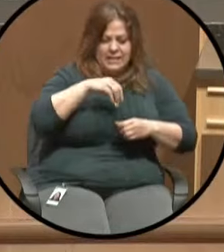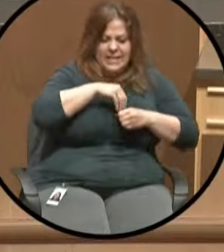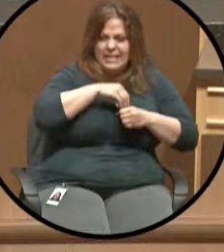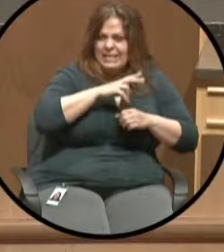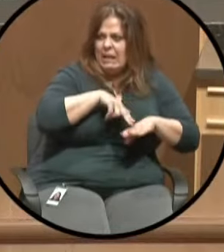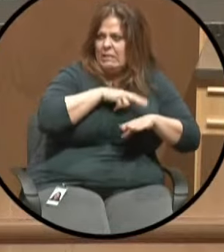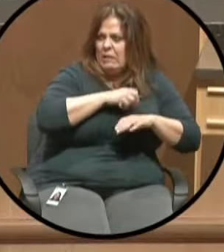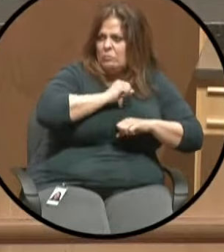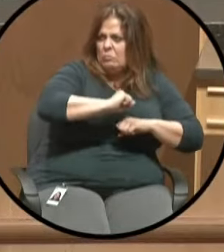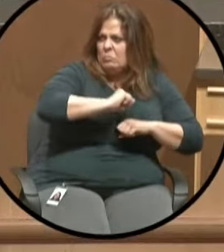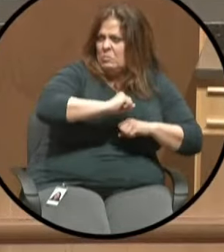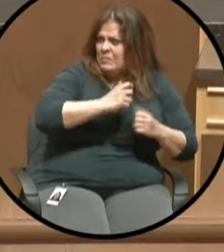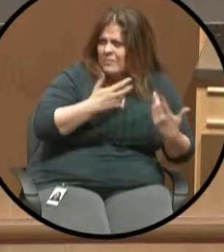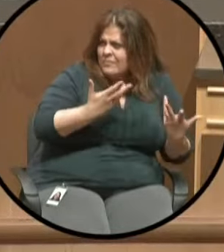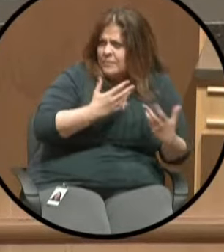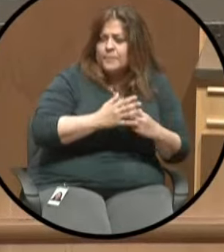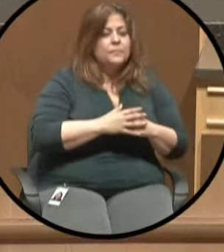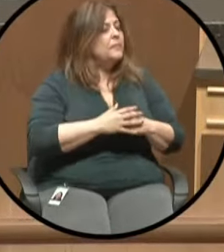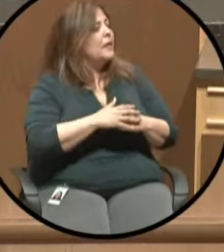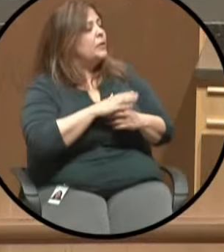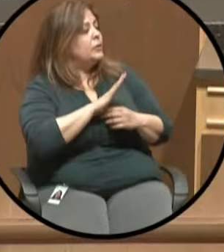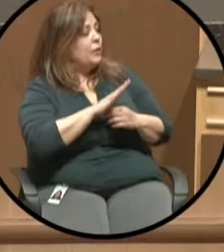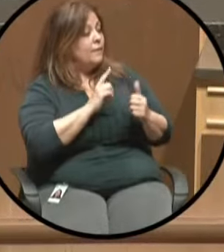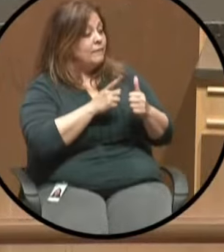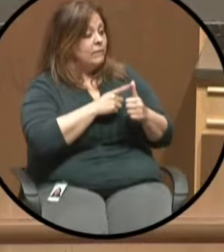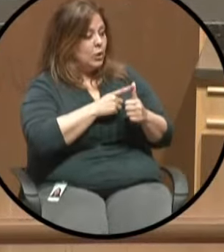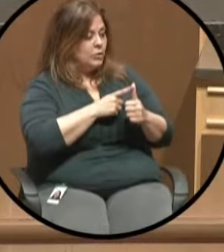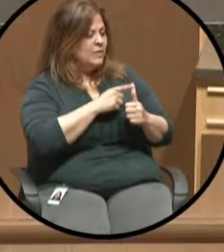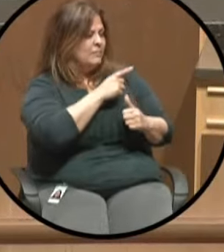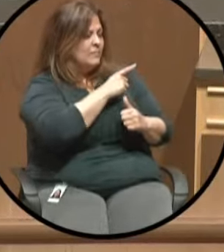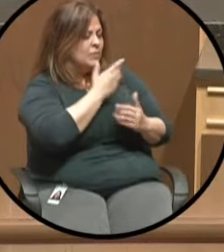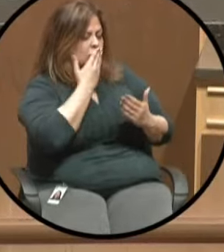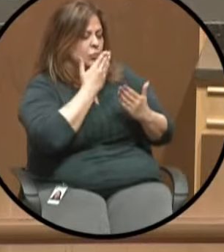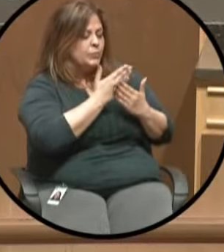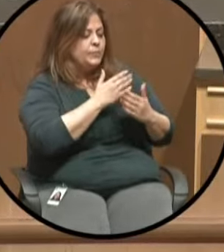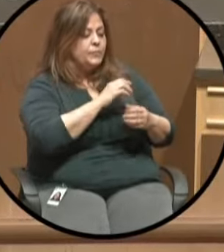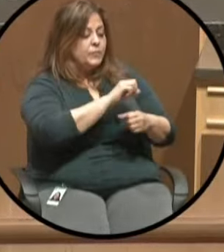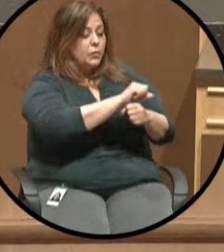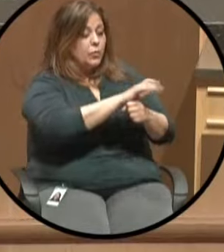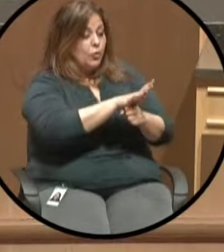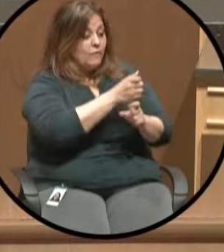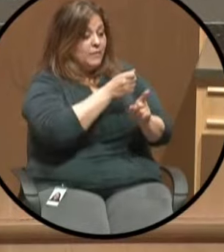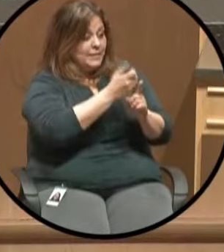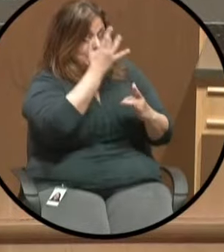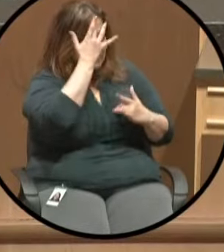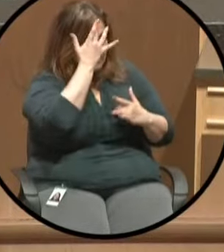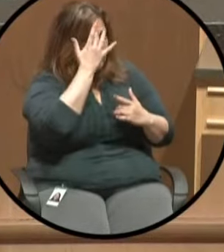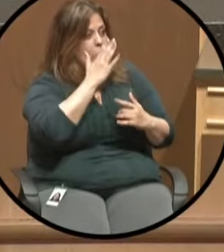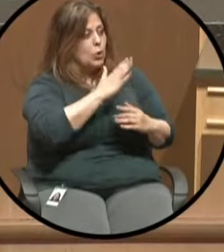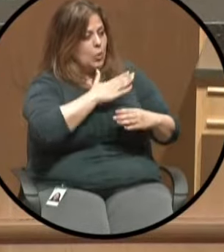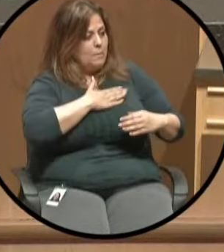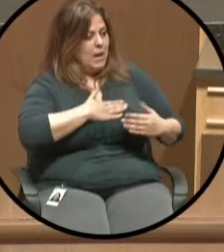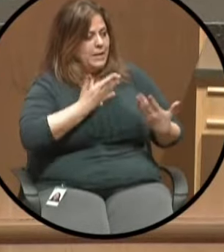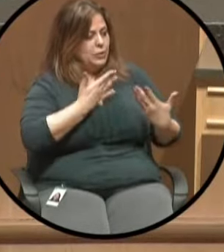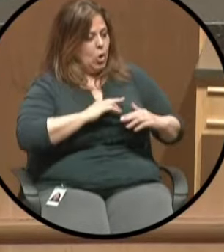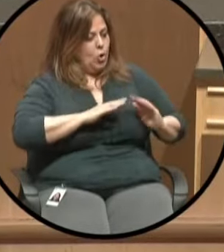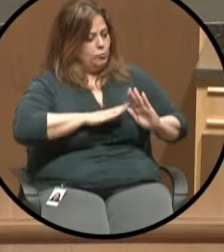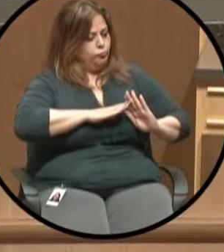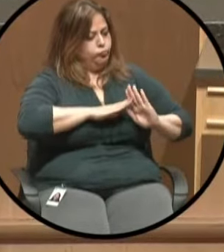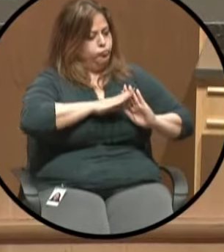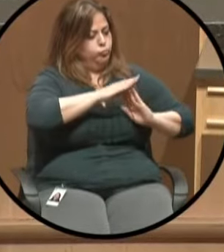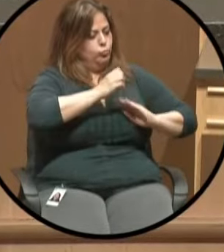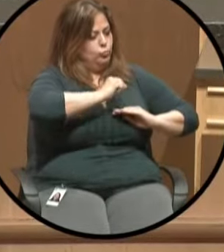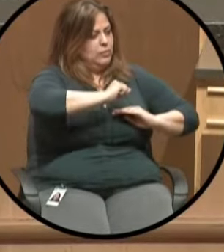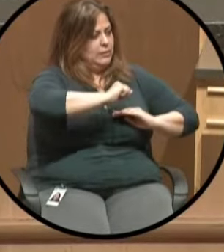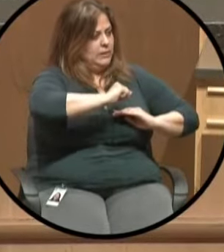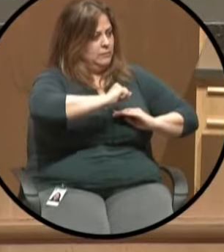as well. So when you've had COVID, you have had some kind of antibody response, some kind of immune response. But as Dr.